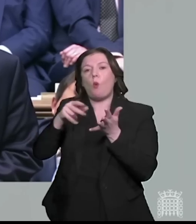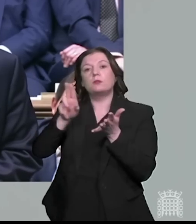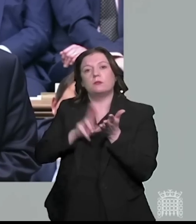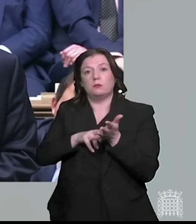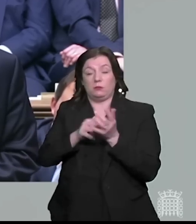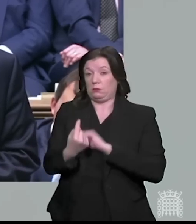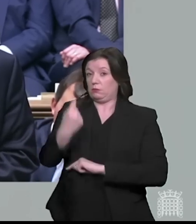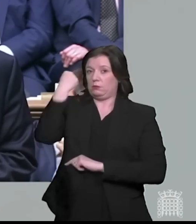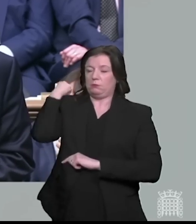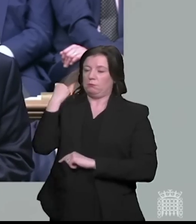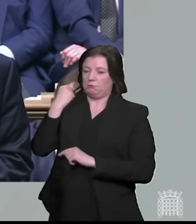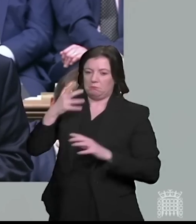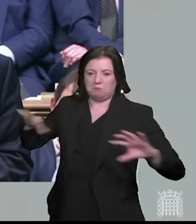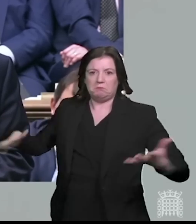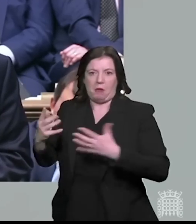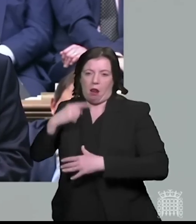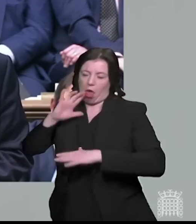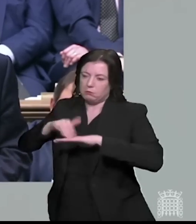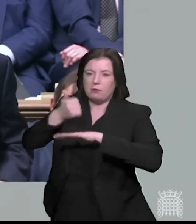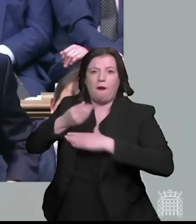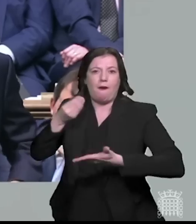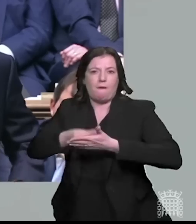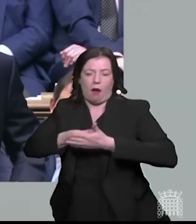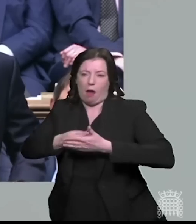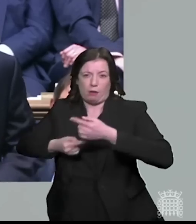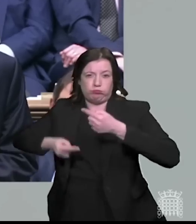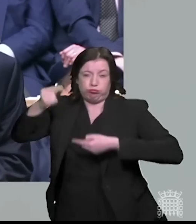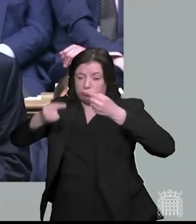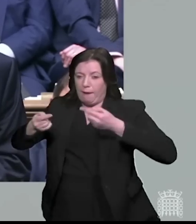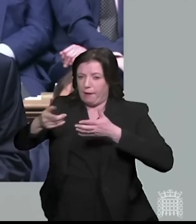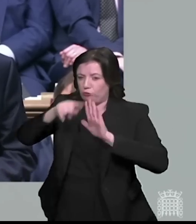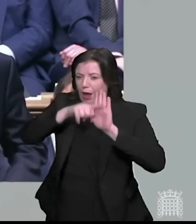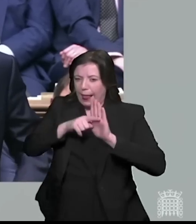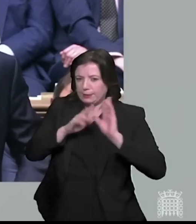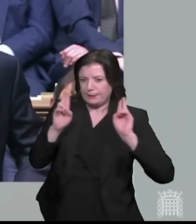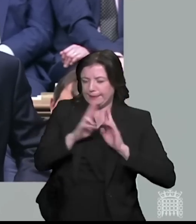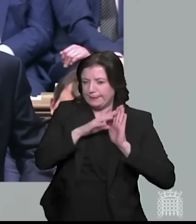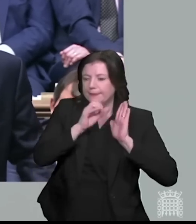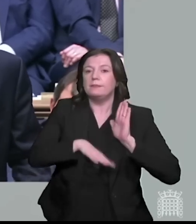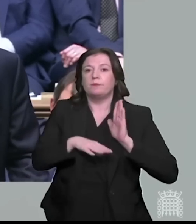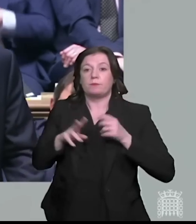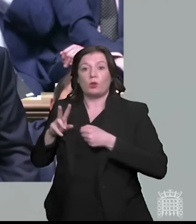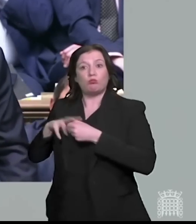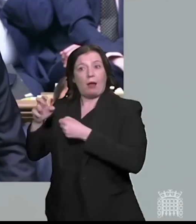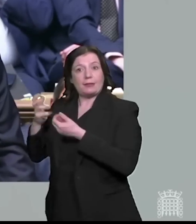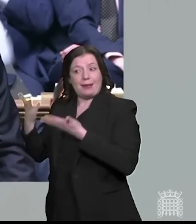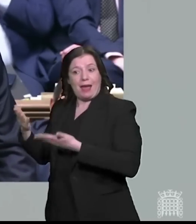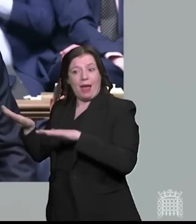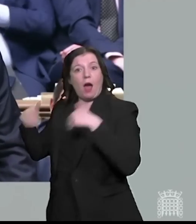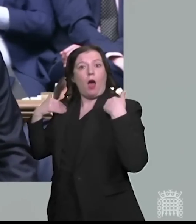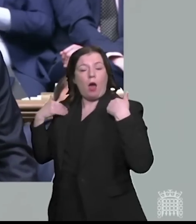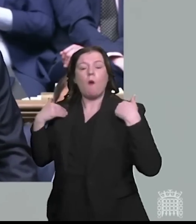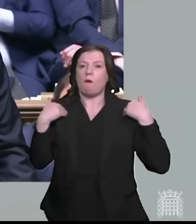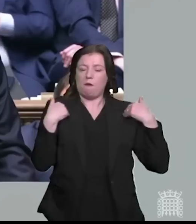the world's top financial centres by competitive deregulation. With our Brexit autonomy, we can